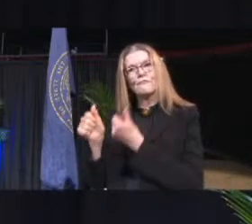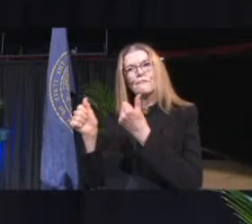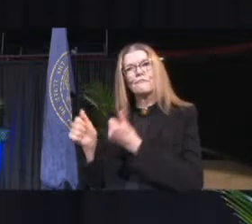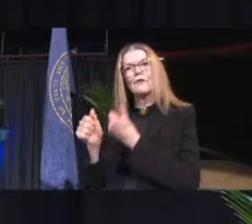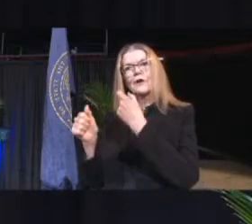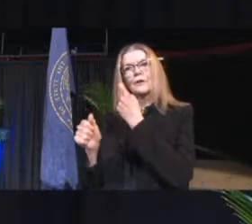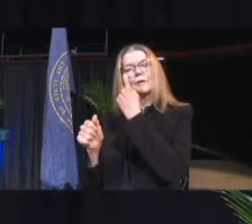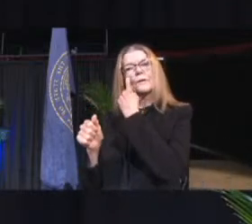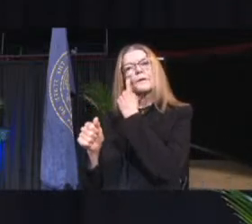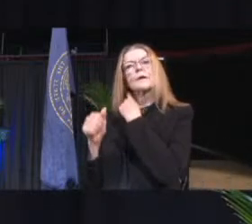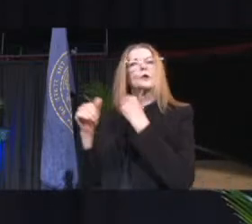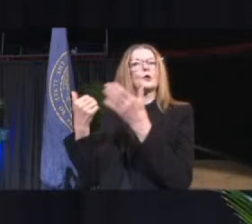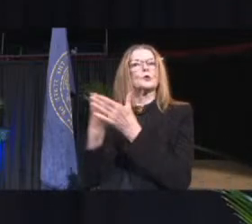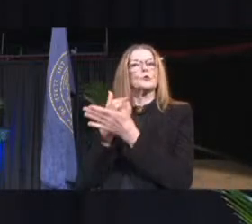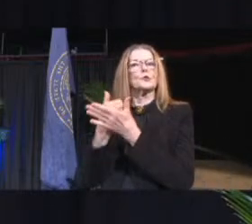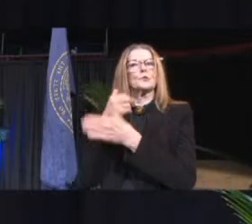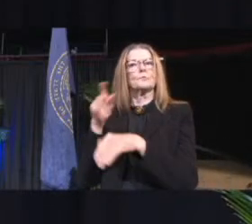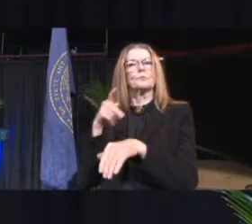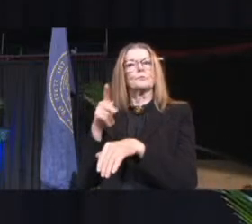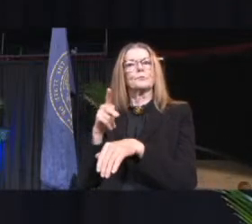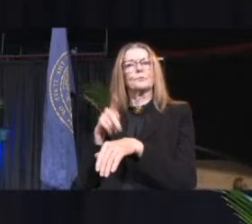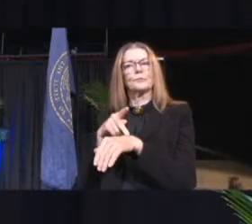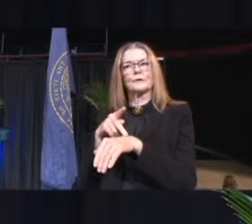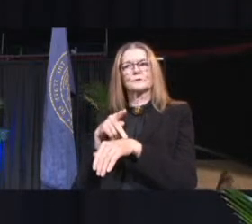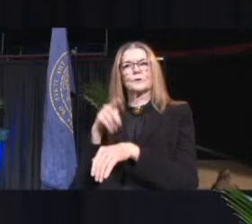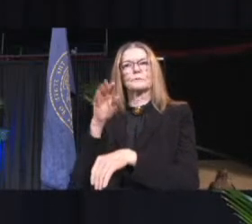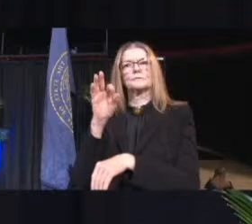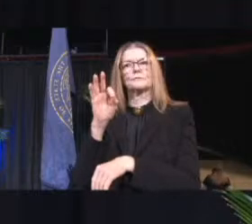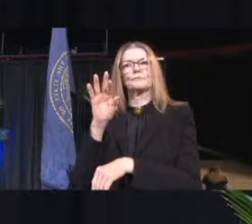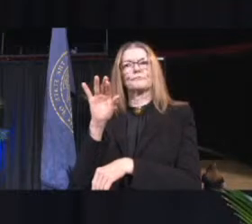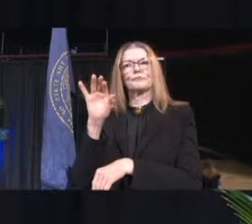Limbach and the new principal of East High School, Mr. Casey Freeze.